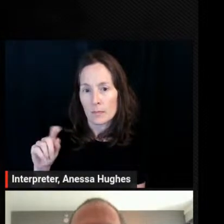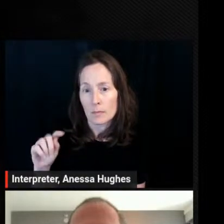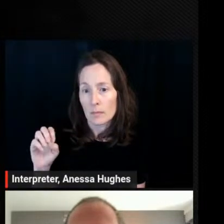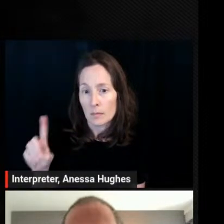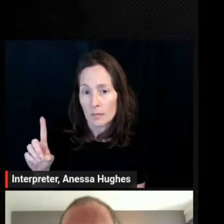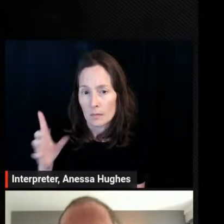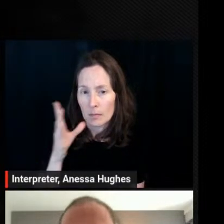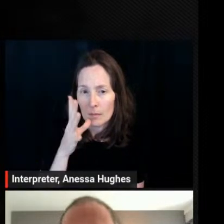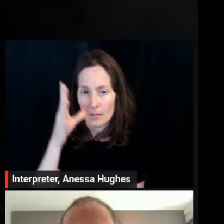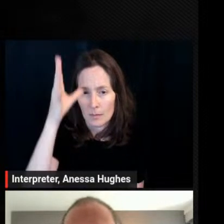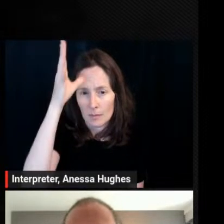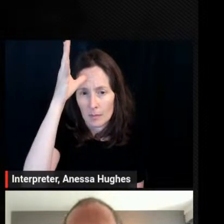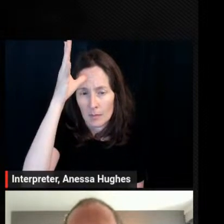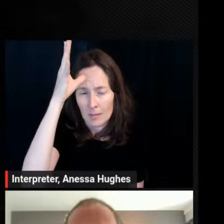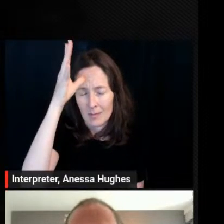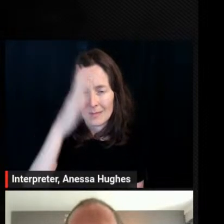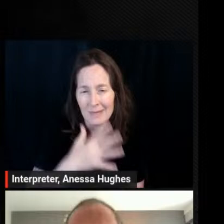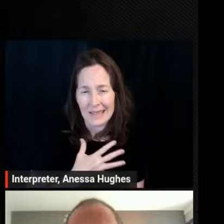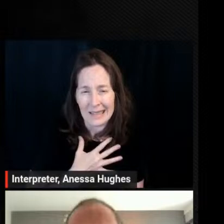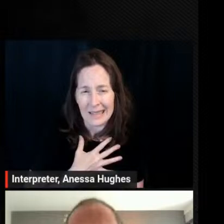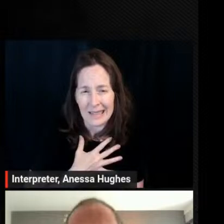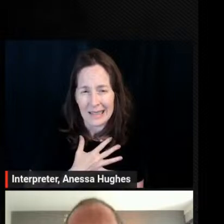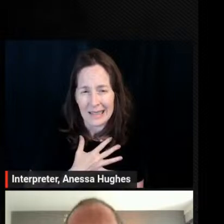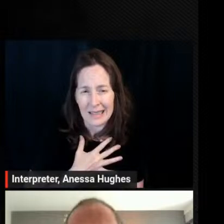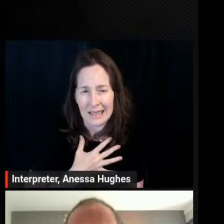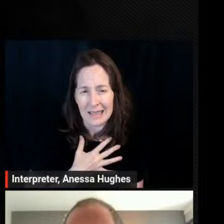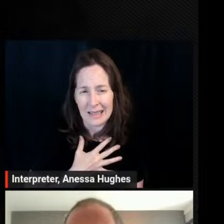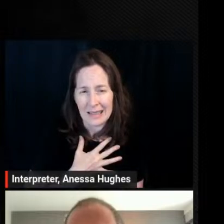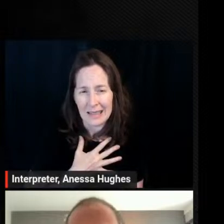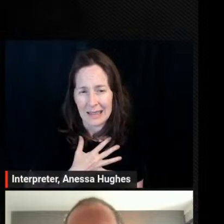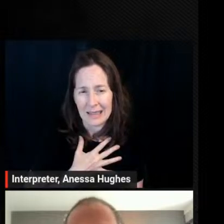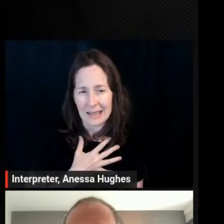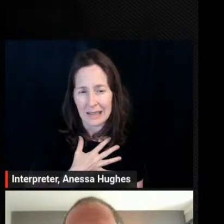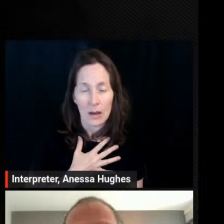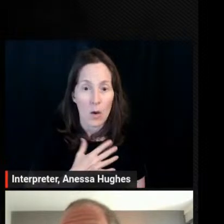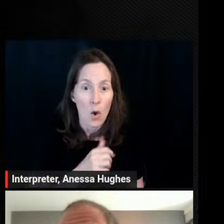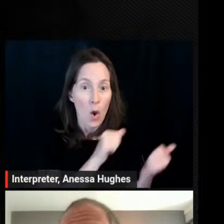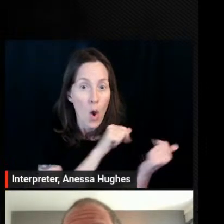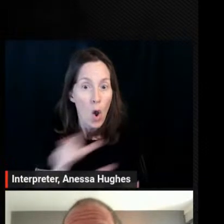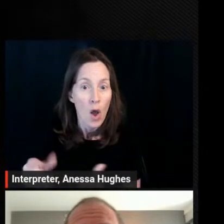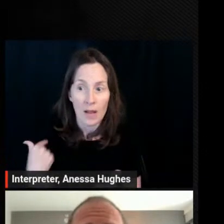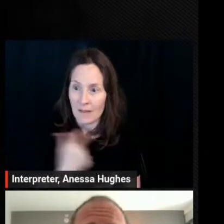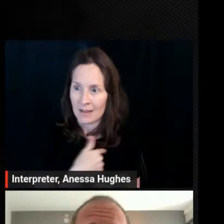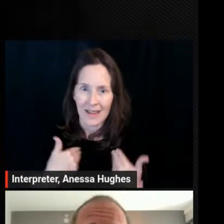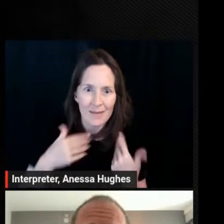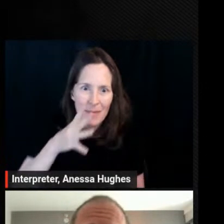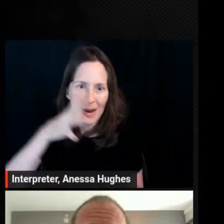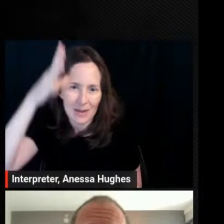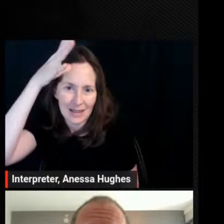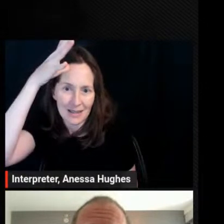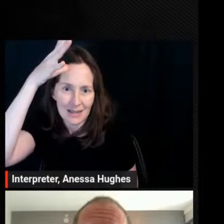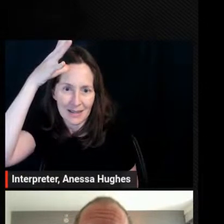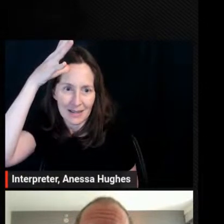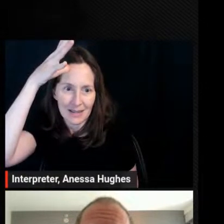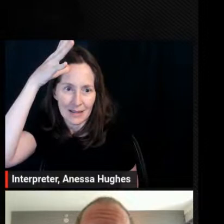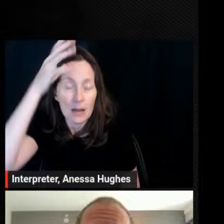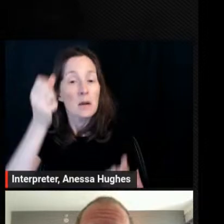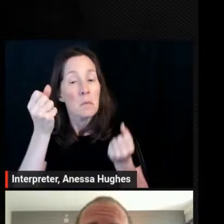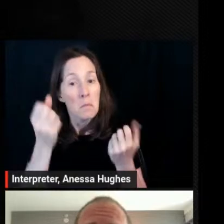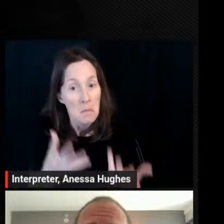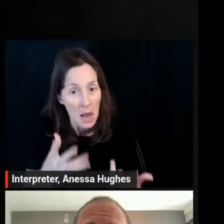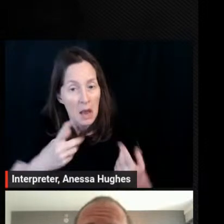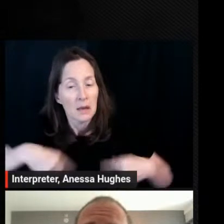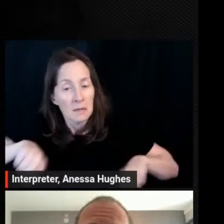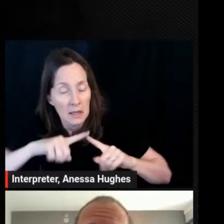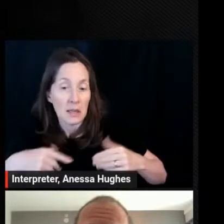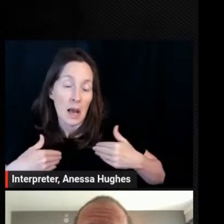All of us are children of parents. Many of us are parents of children or grandchildren. I